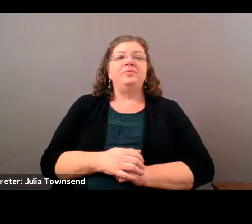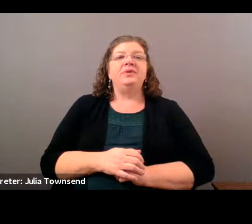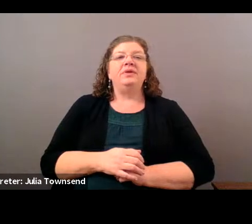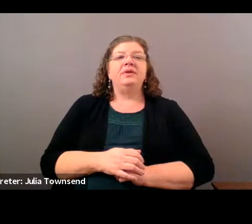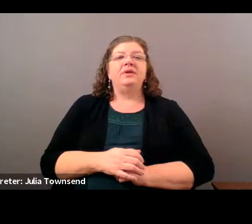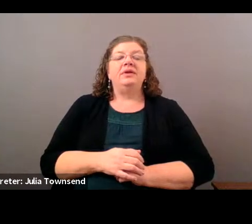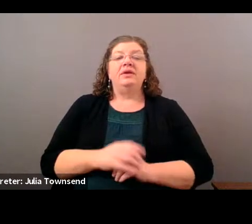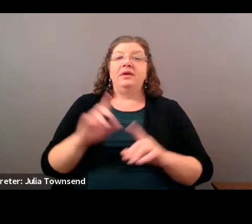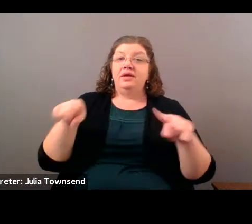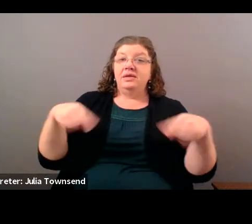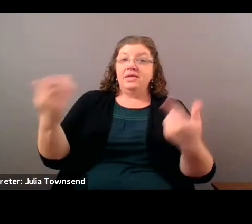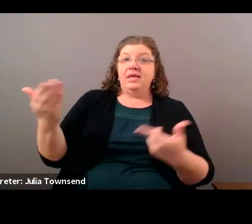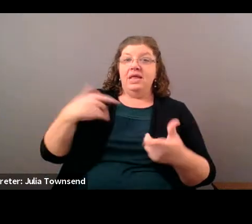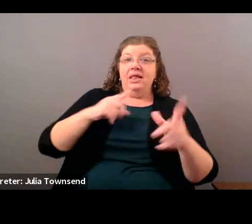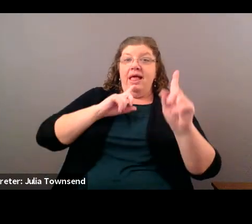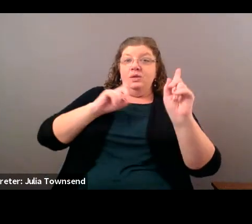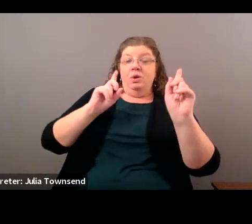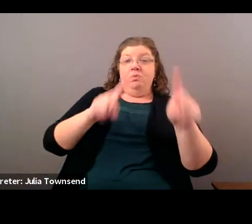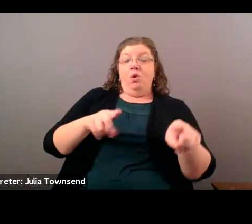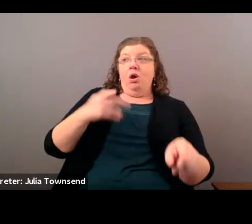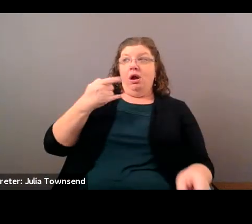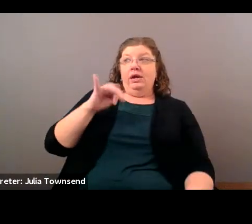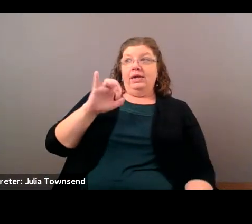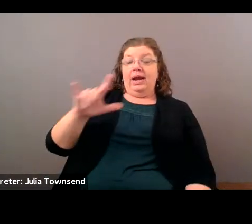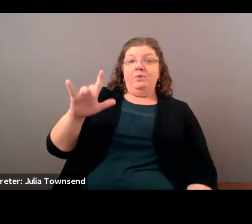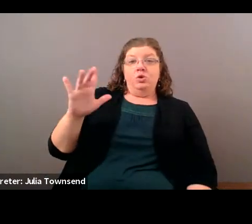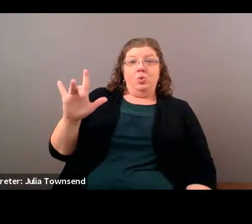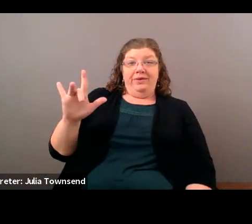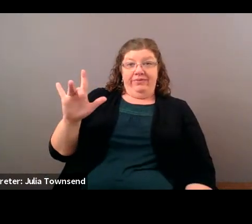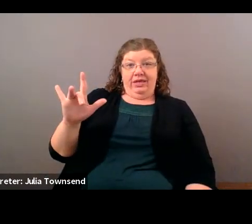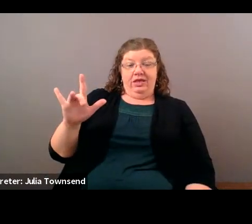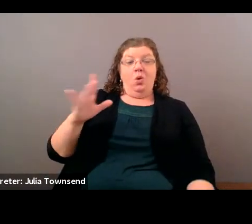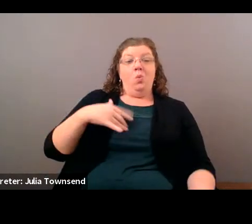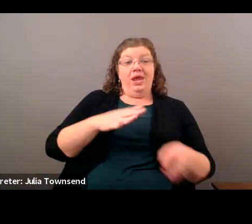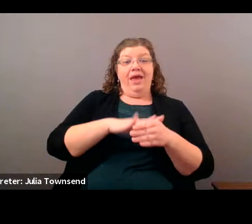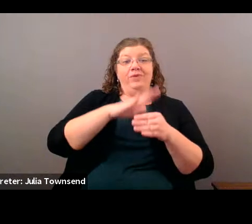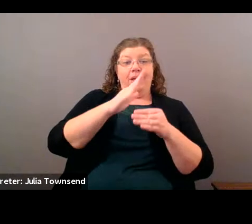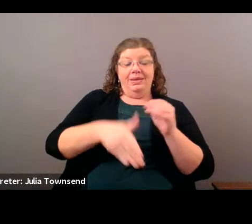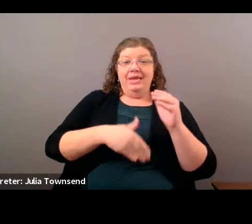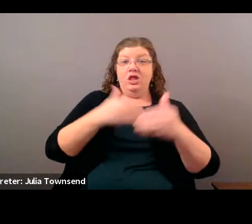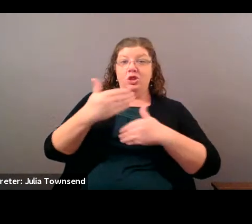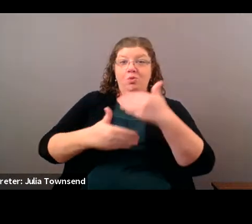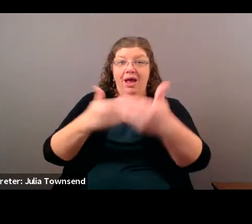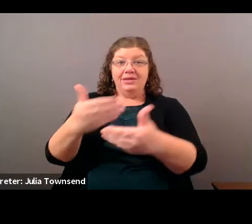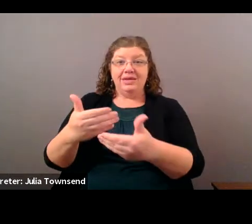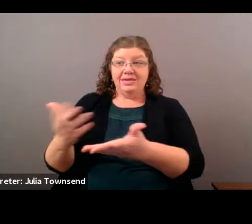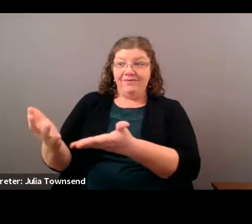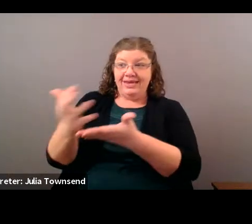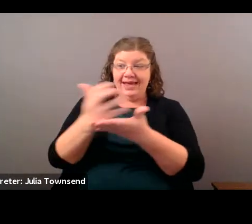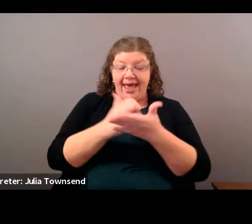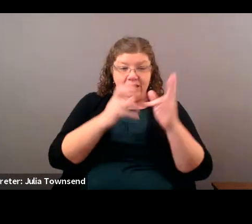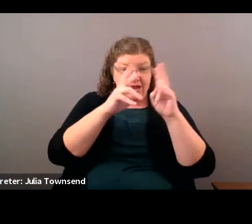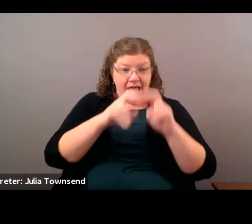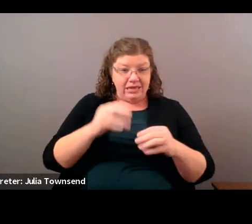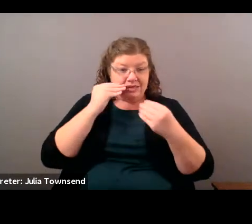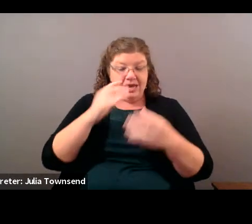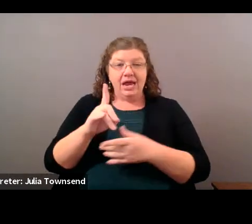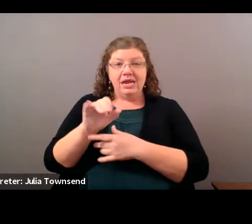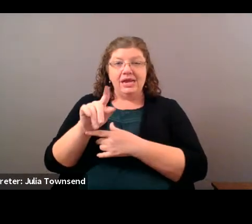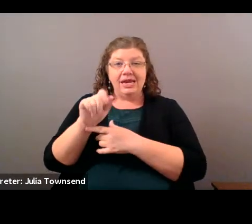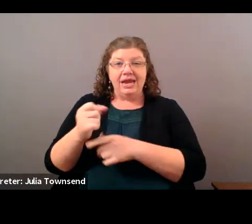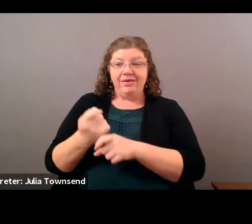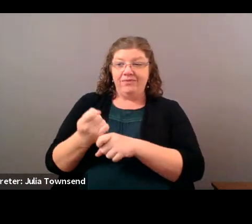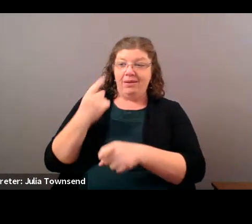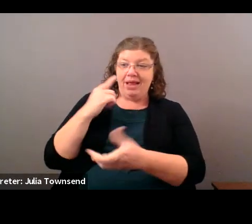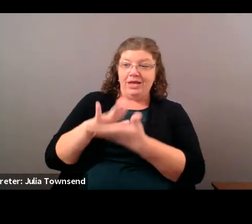Since the last report on April 25th, we have completed the process of gathering and analyzing data from last school year